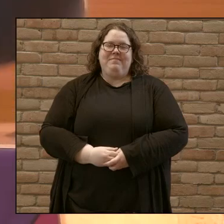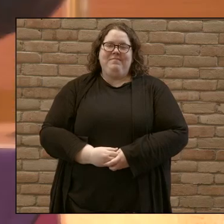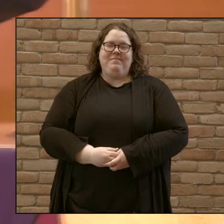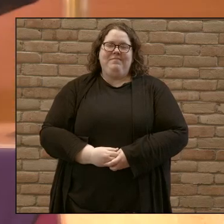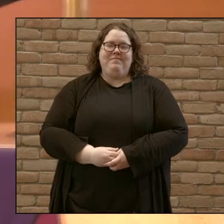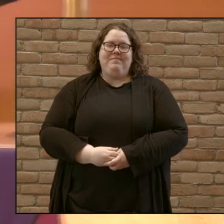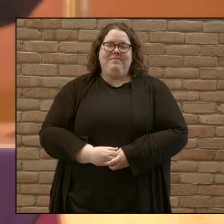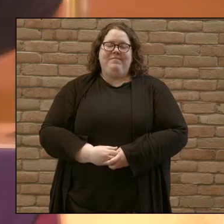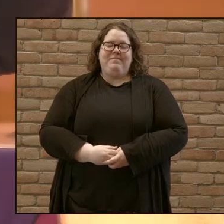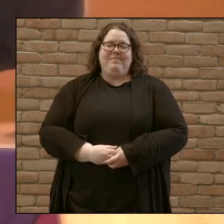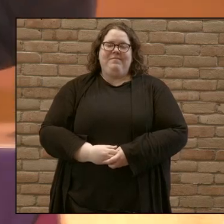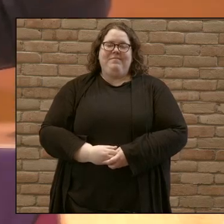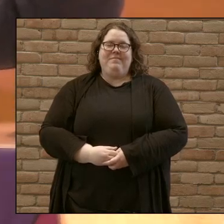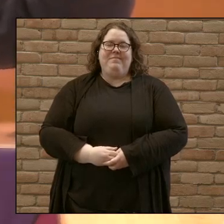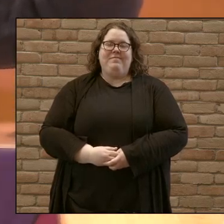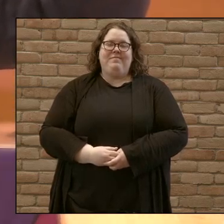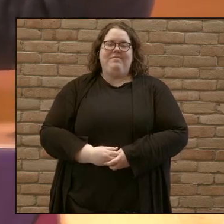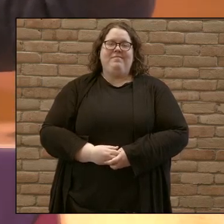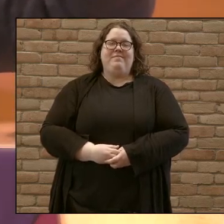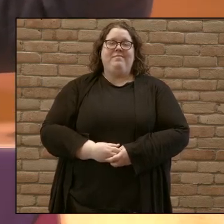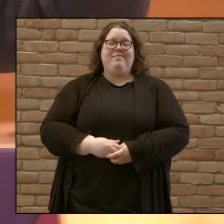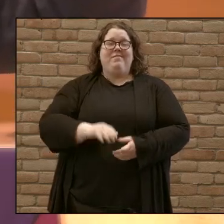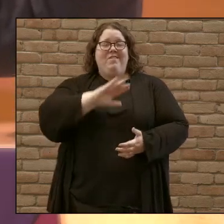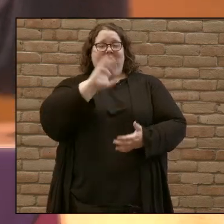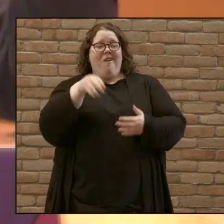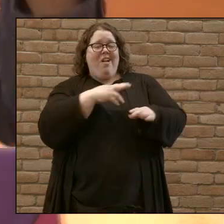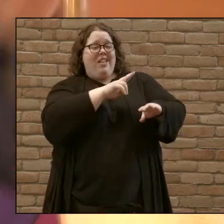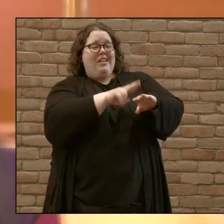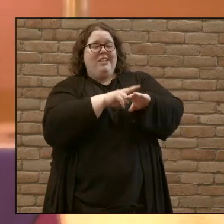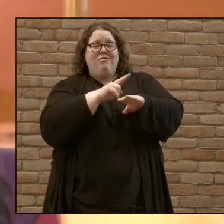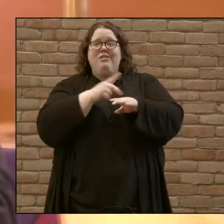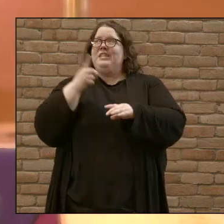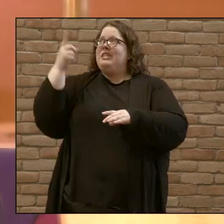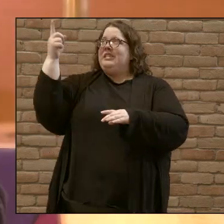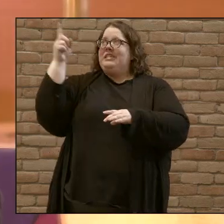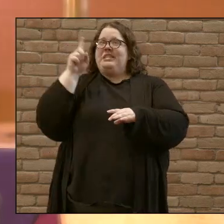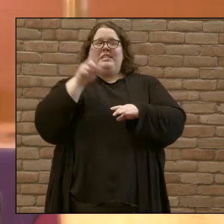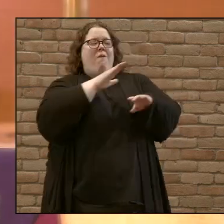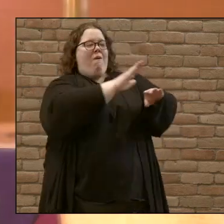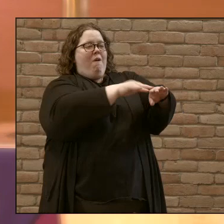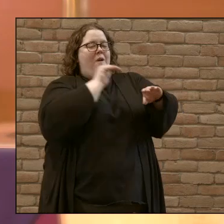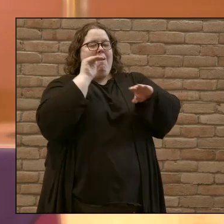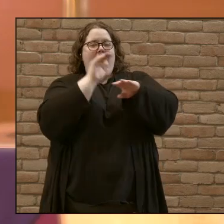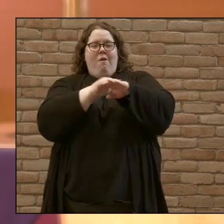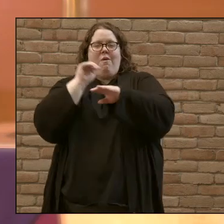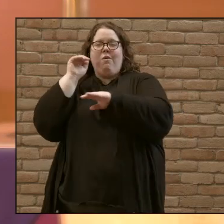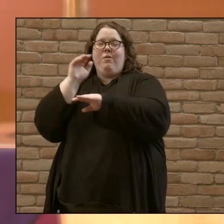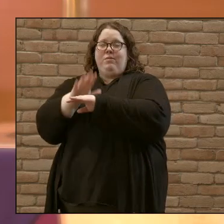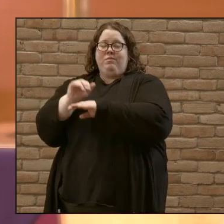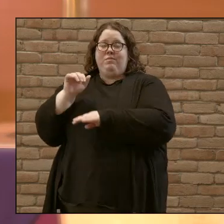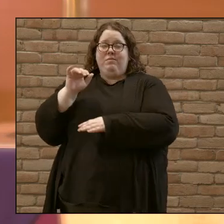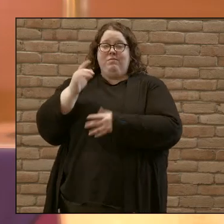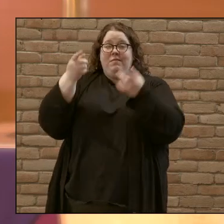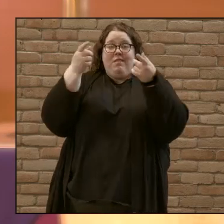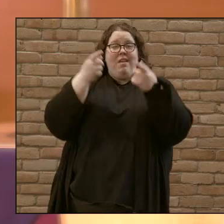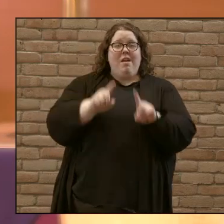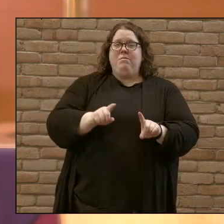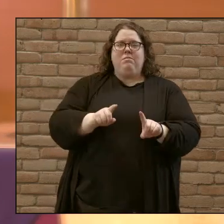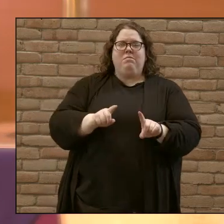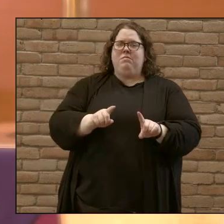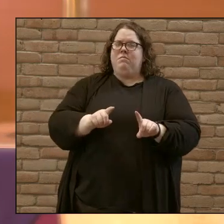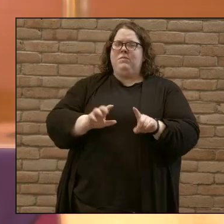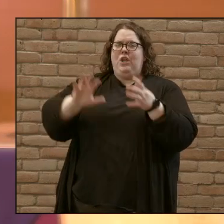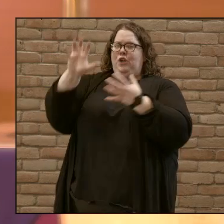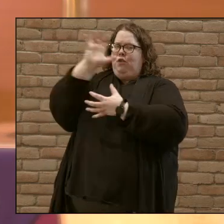And he will call all nations to himself. And in that moment, there will be no confusion of who he